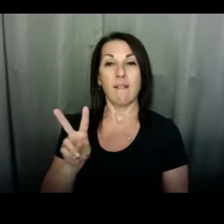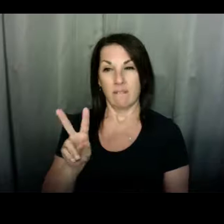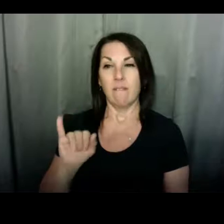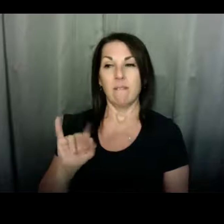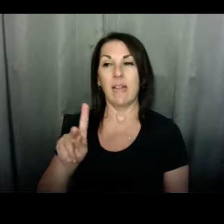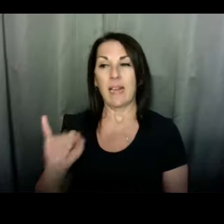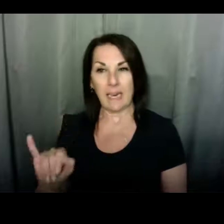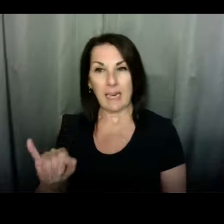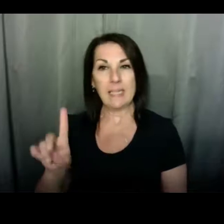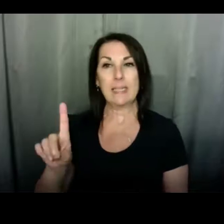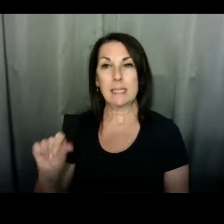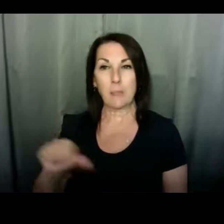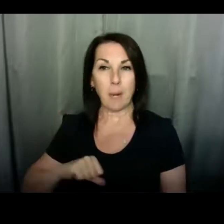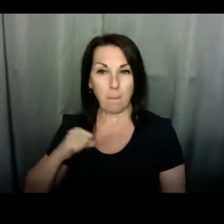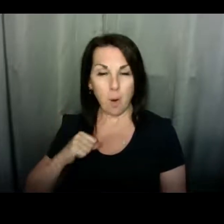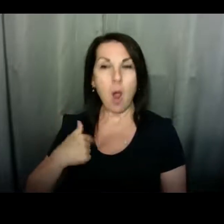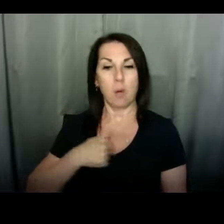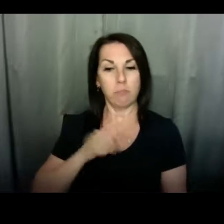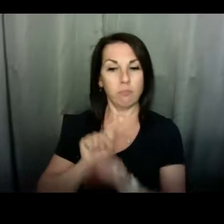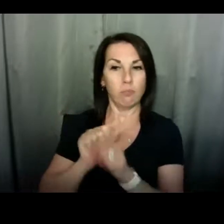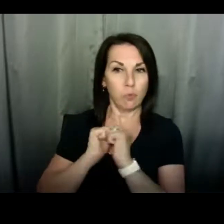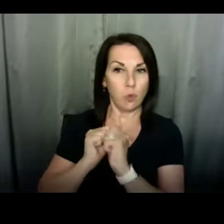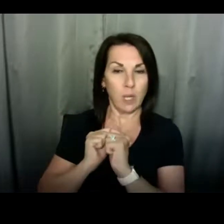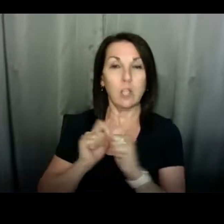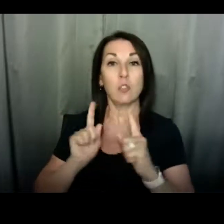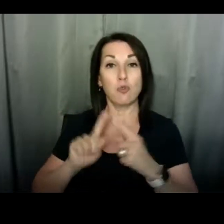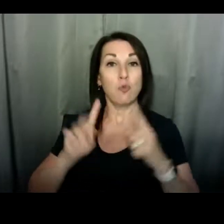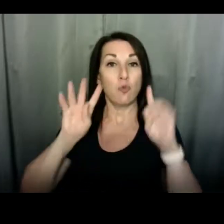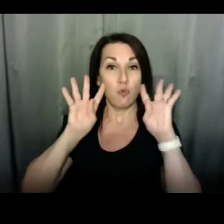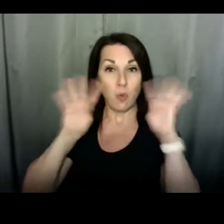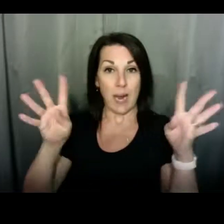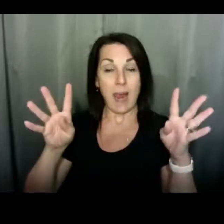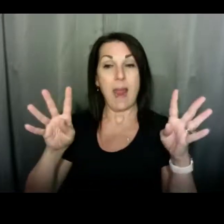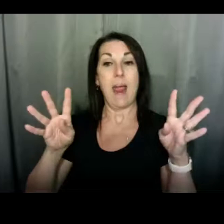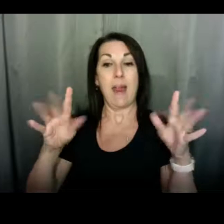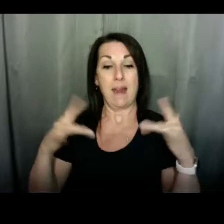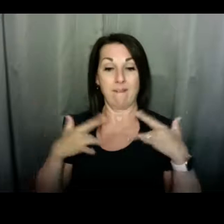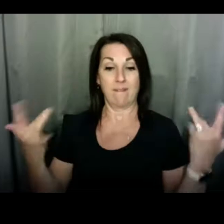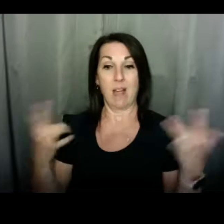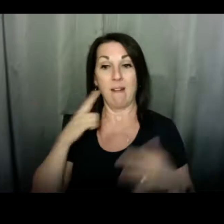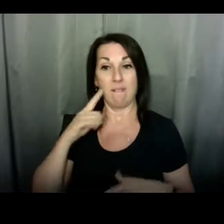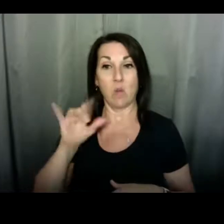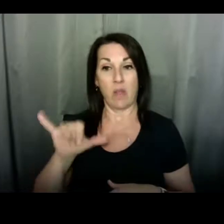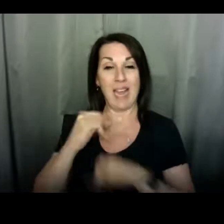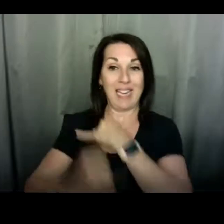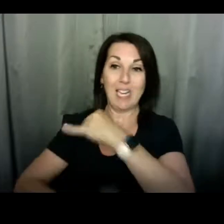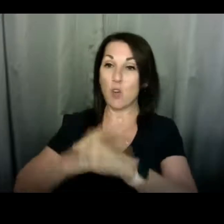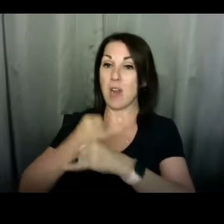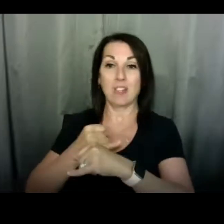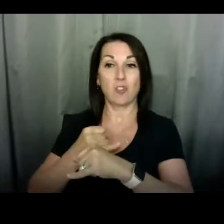to create the really great event on International Day of Disabled People, the very first